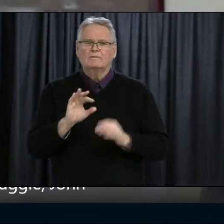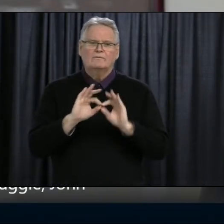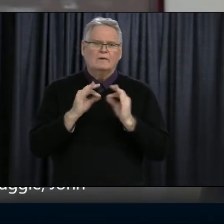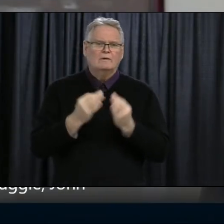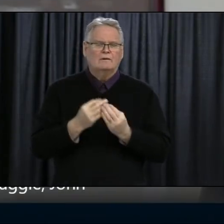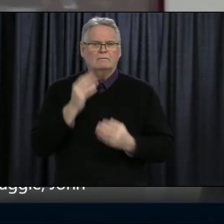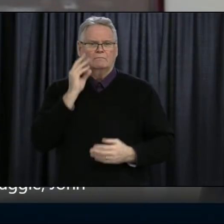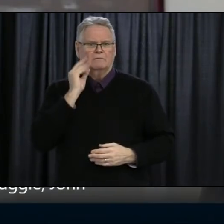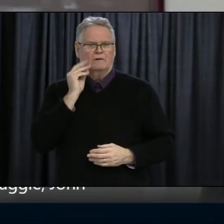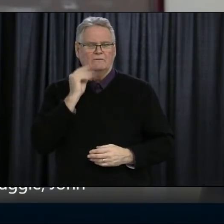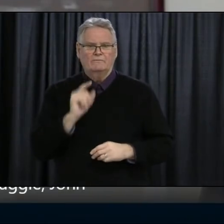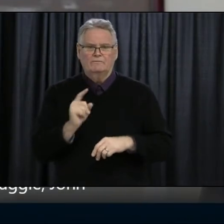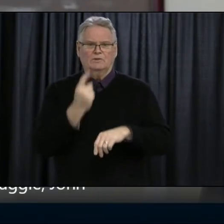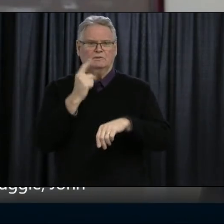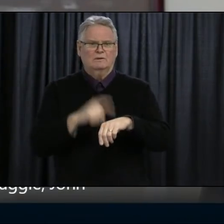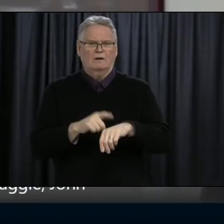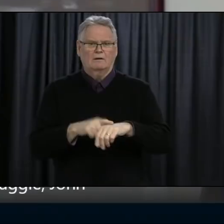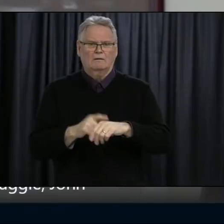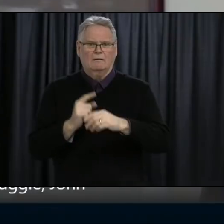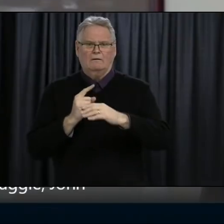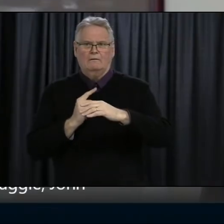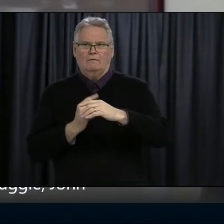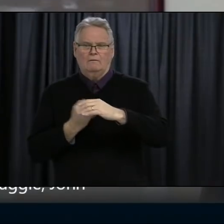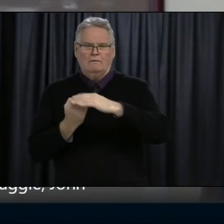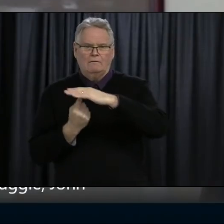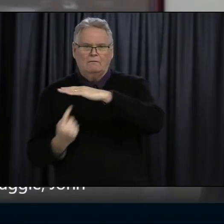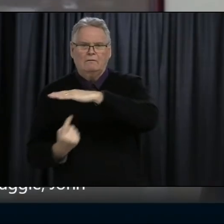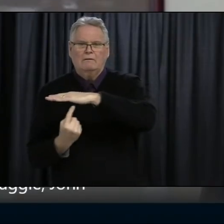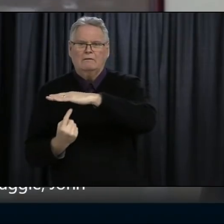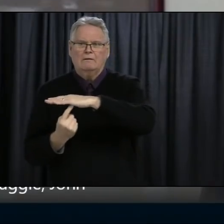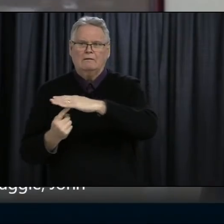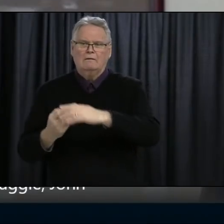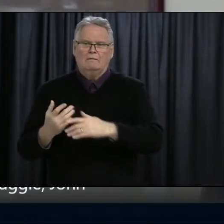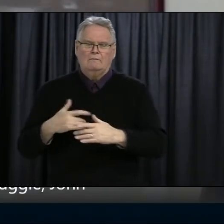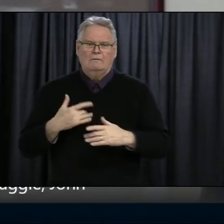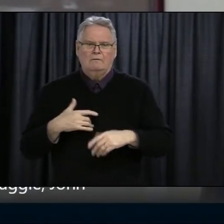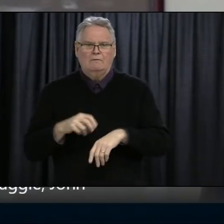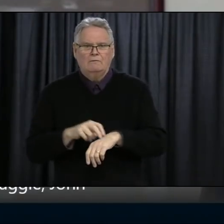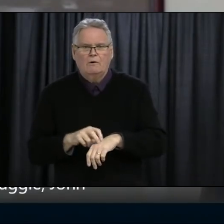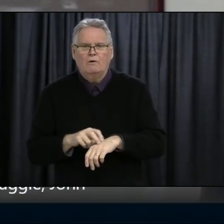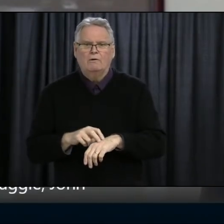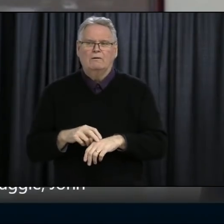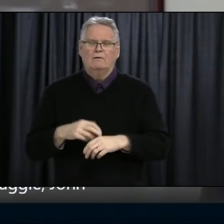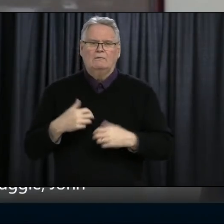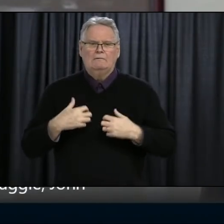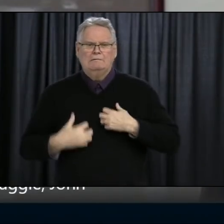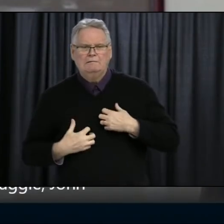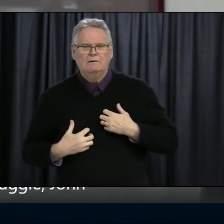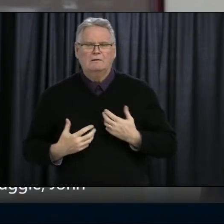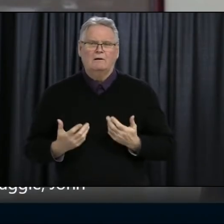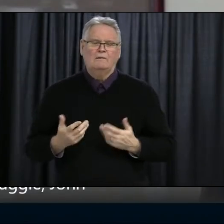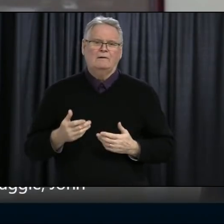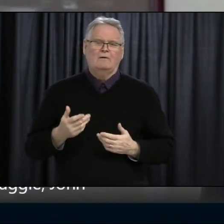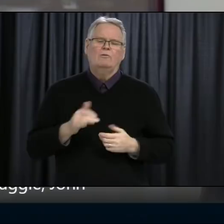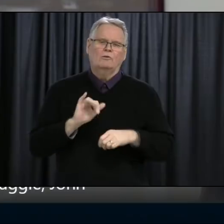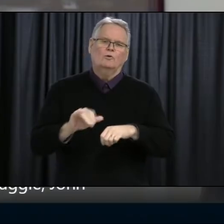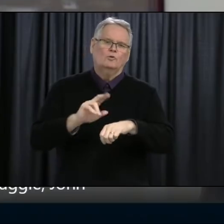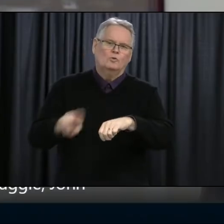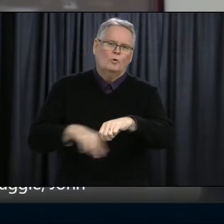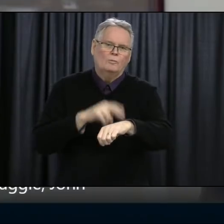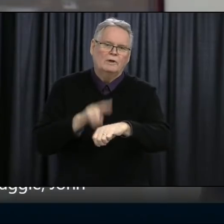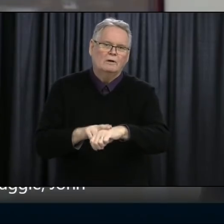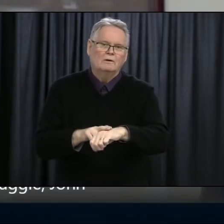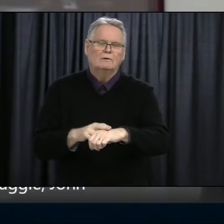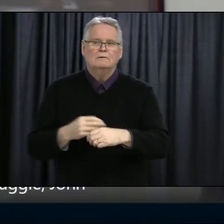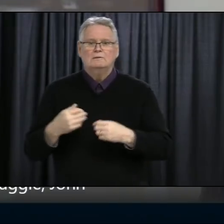It's normal, as the Premier said, and fear goes with that. And when you are frightened and anxious, it's very difficult